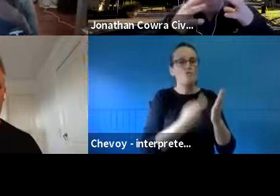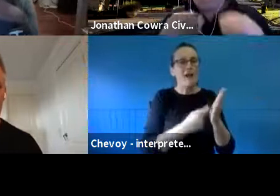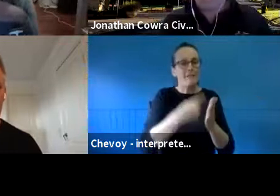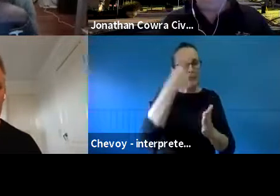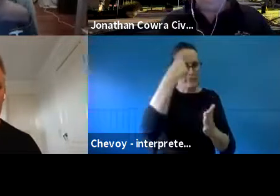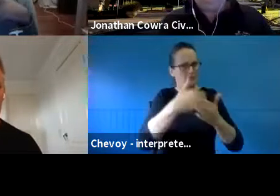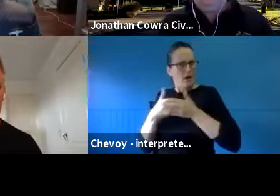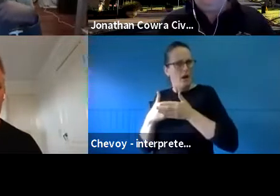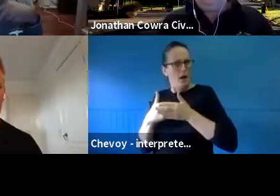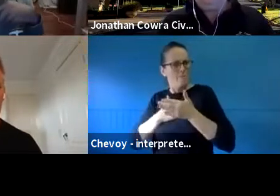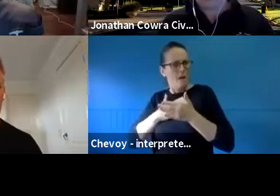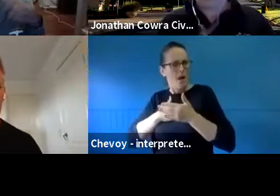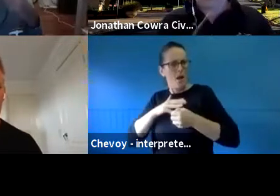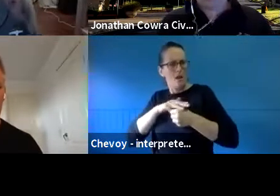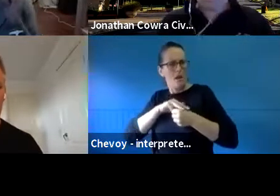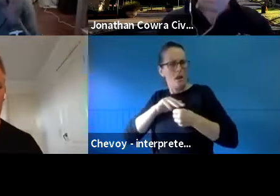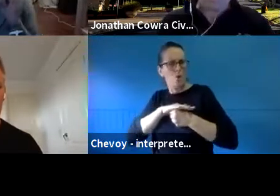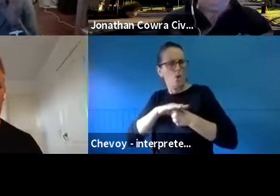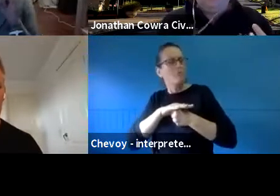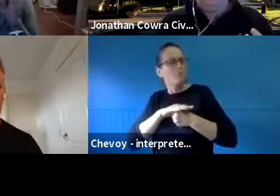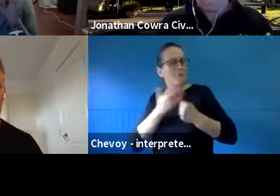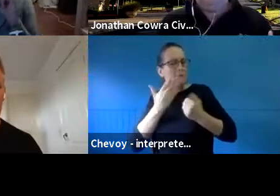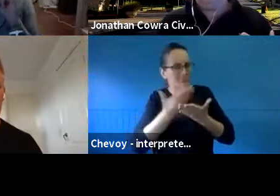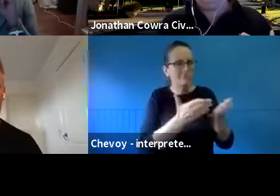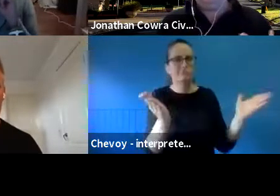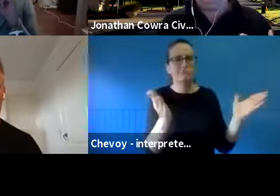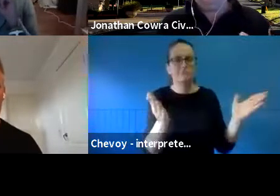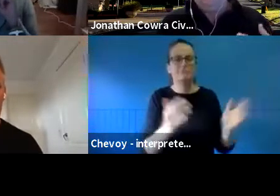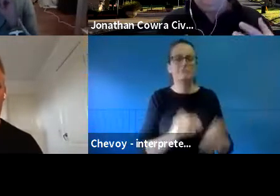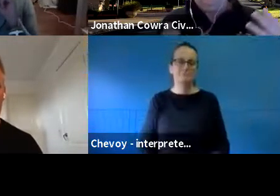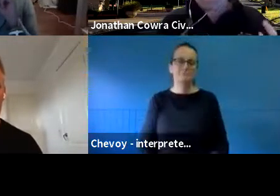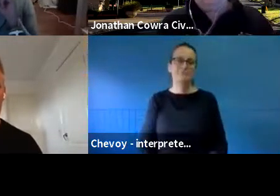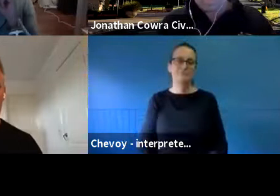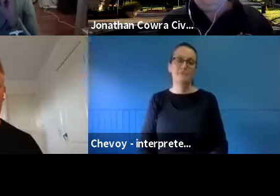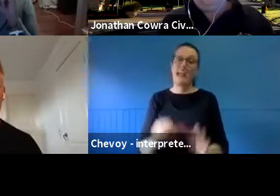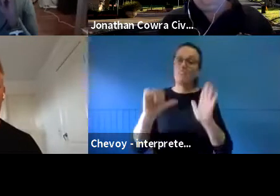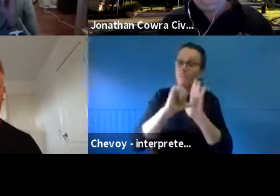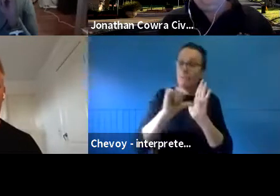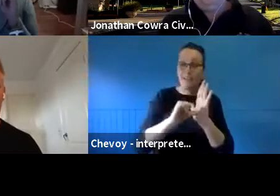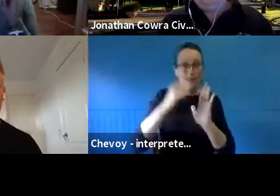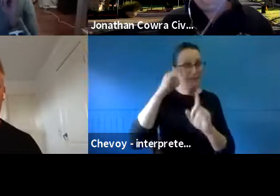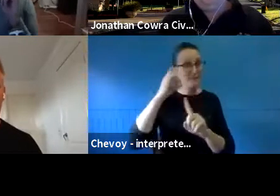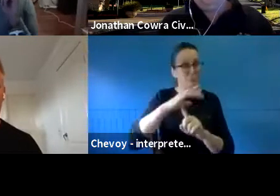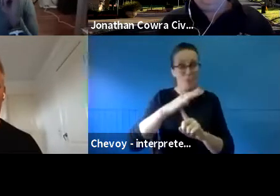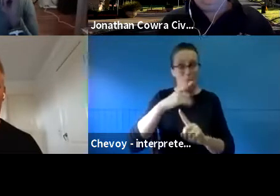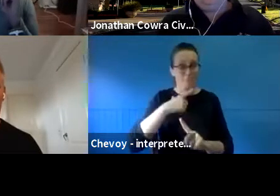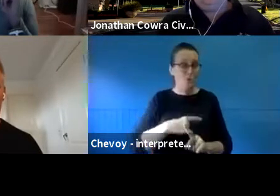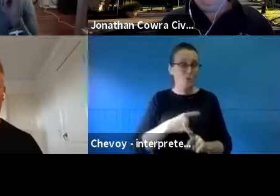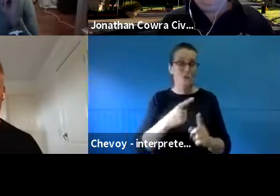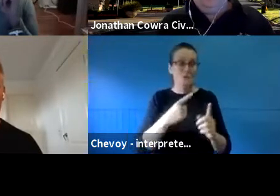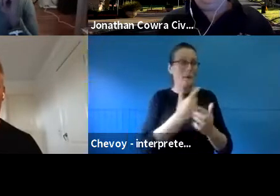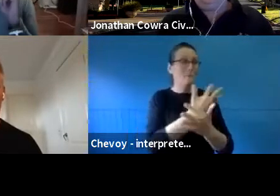the local focus, so long as from a budget point of view, because for many venues we're connected